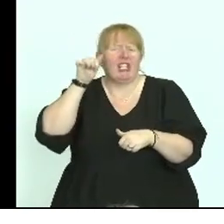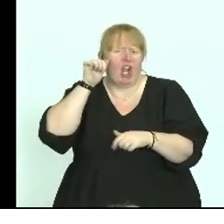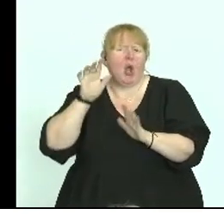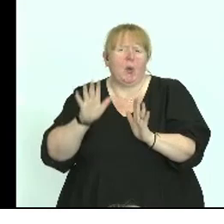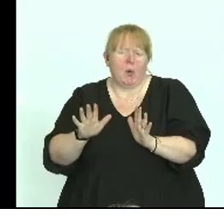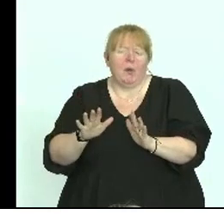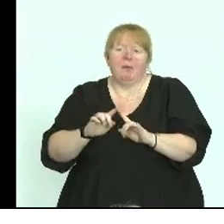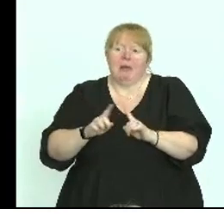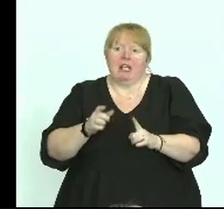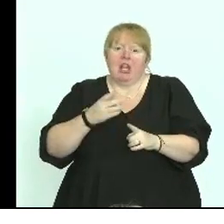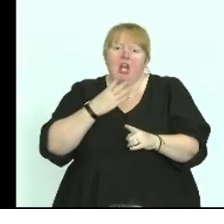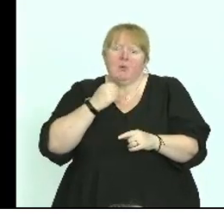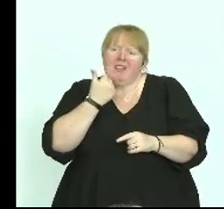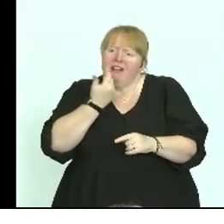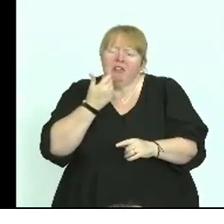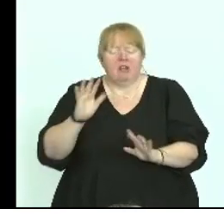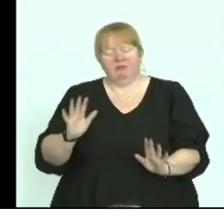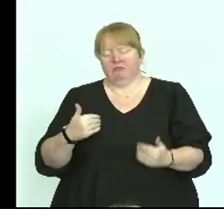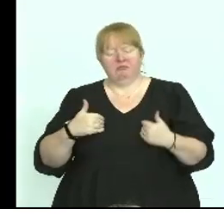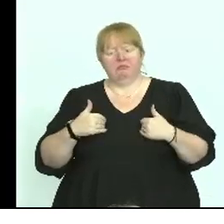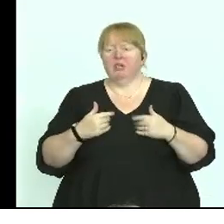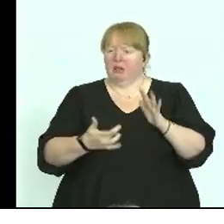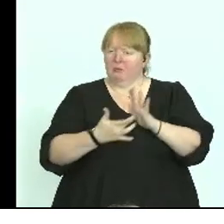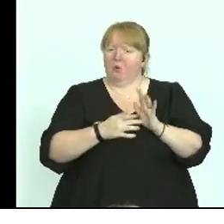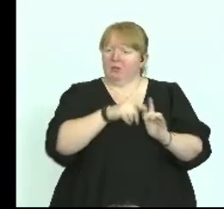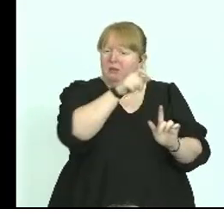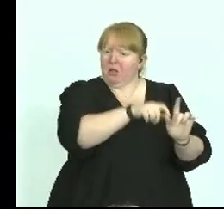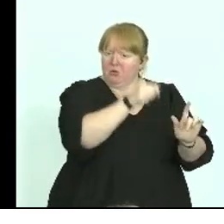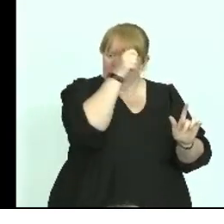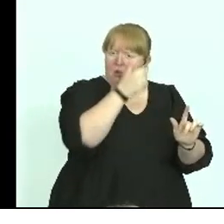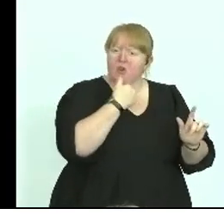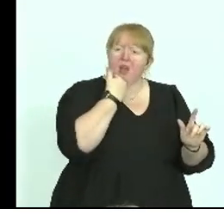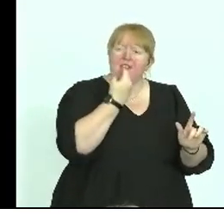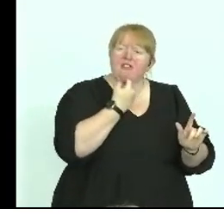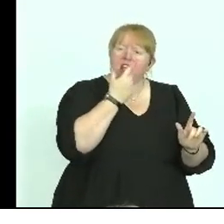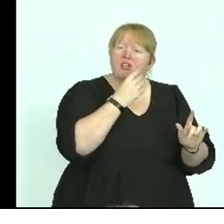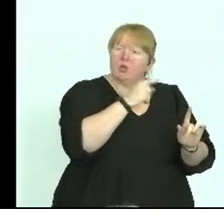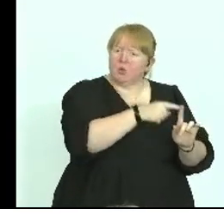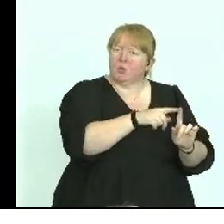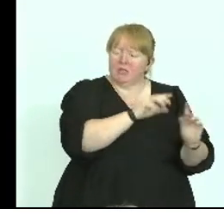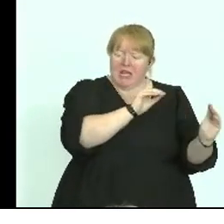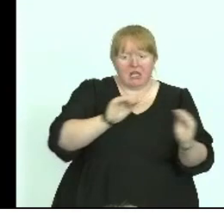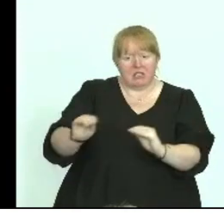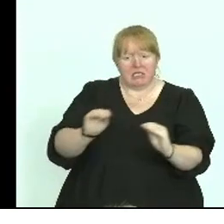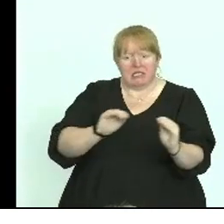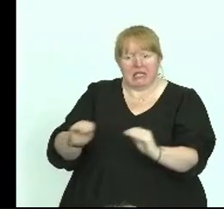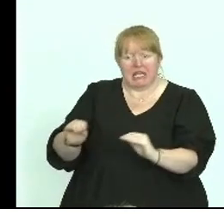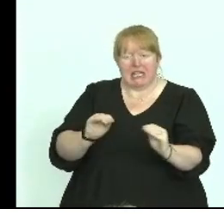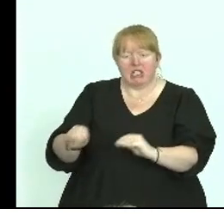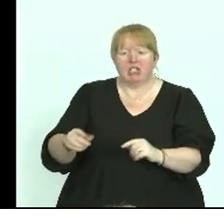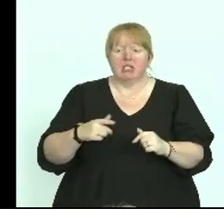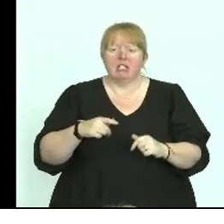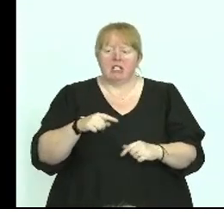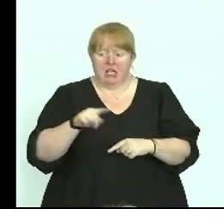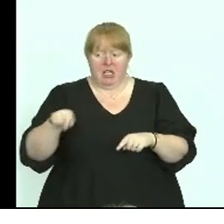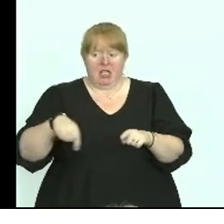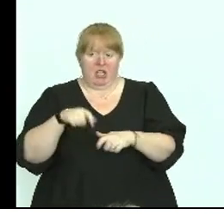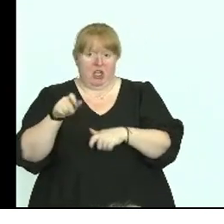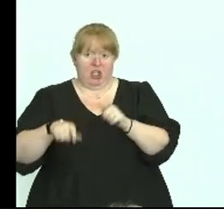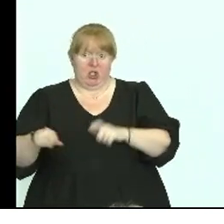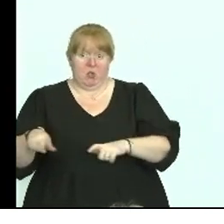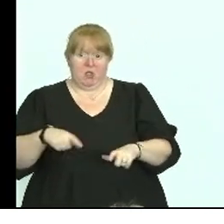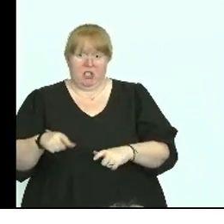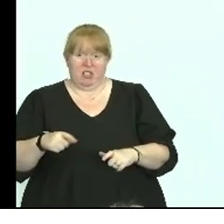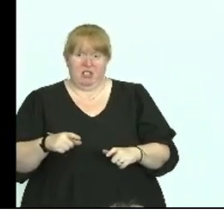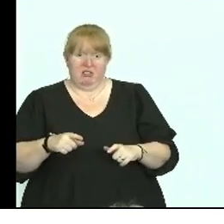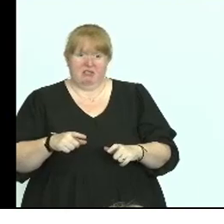daily basis. And it's really important for my students. So you should have seen their faces when they first